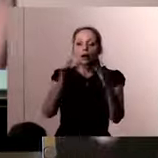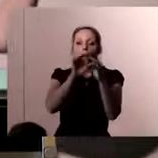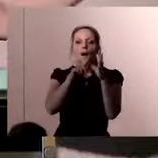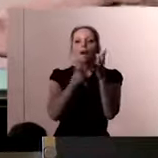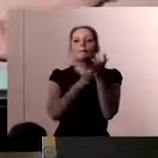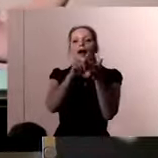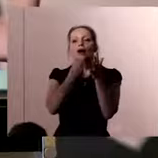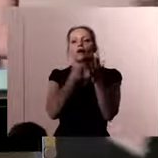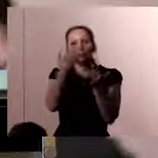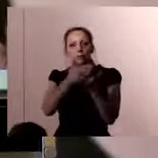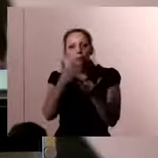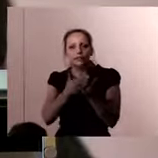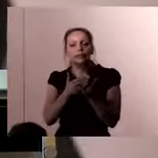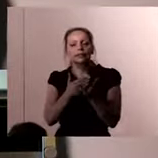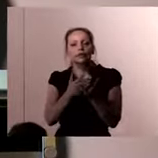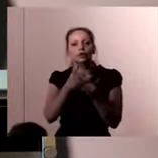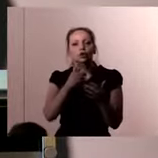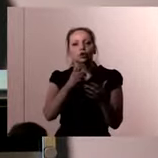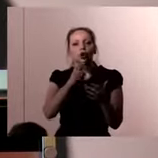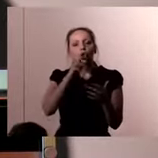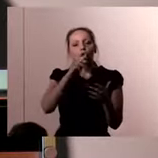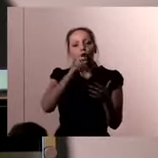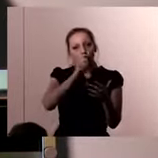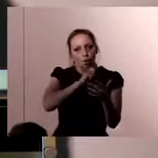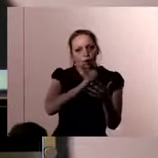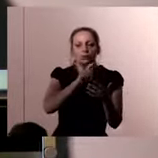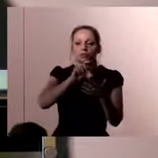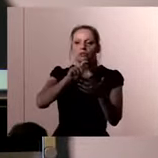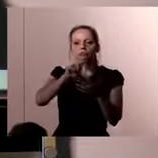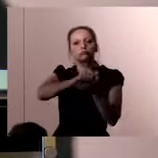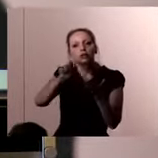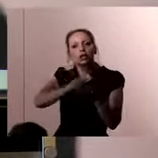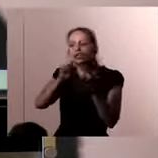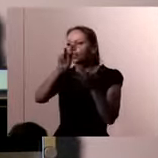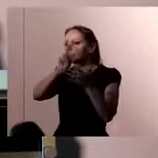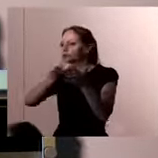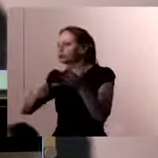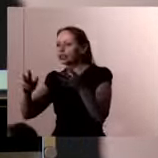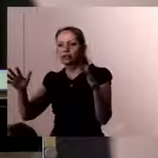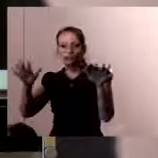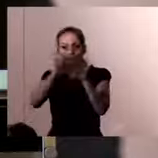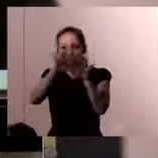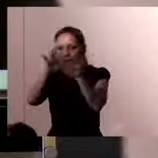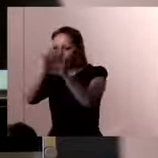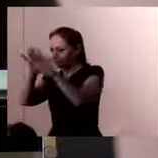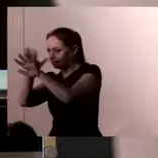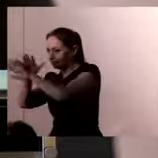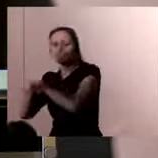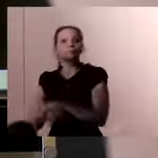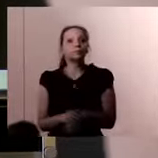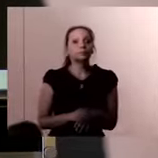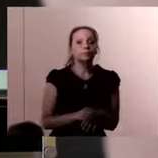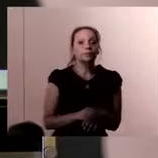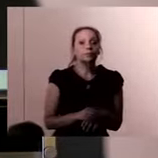reader, the writer, and whoever's on the other side of what's being written. And my concern, or one of my concerns, is that the